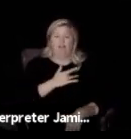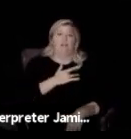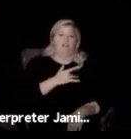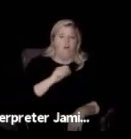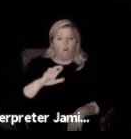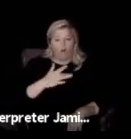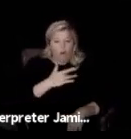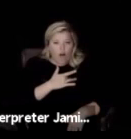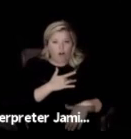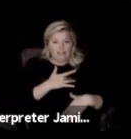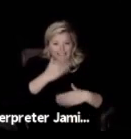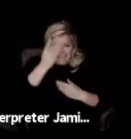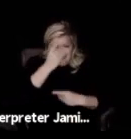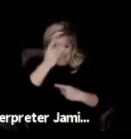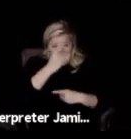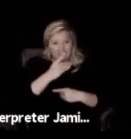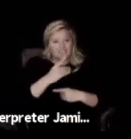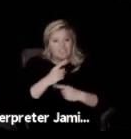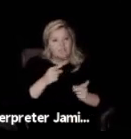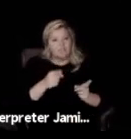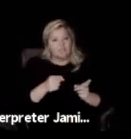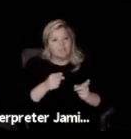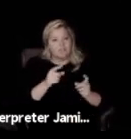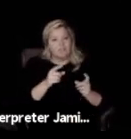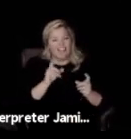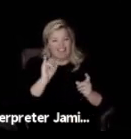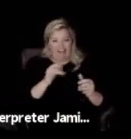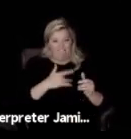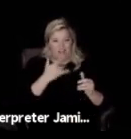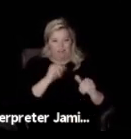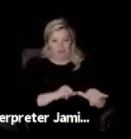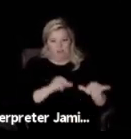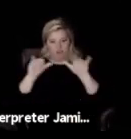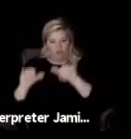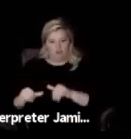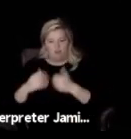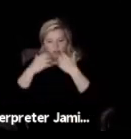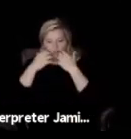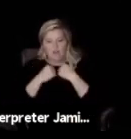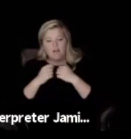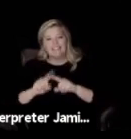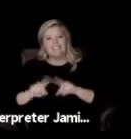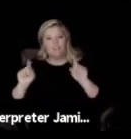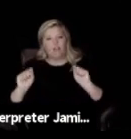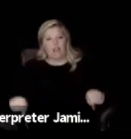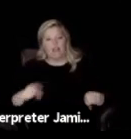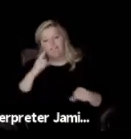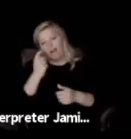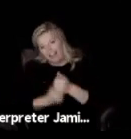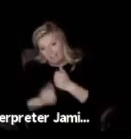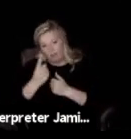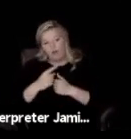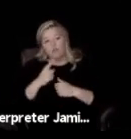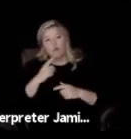else as you feel about sexual violence. Everybody's interest is different. So it's important for you to get that,